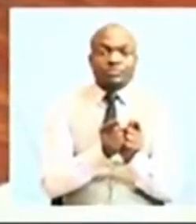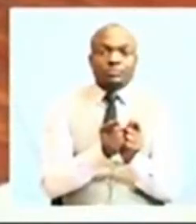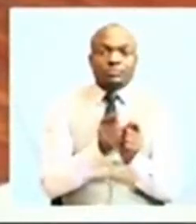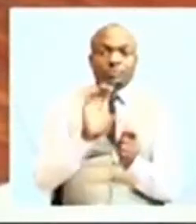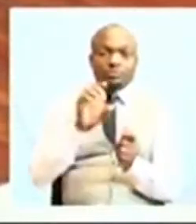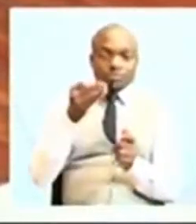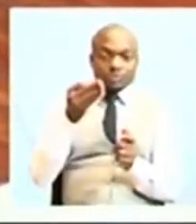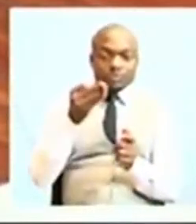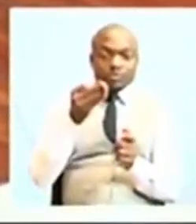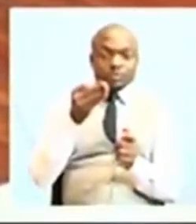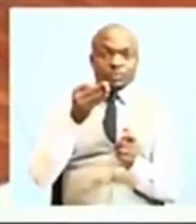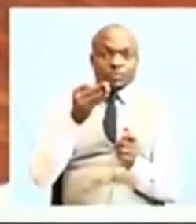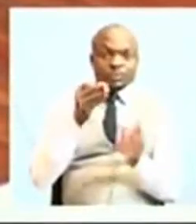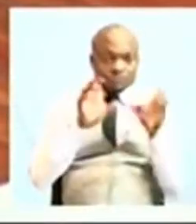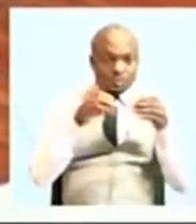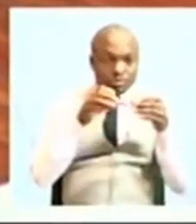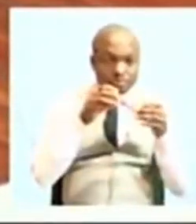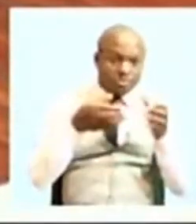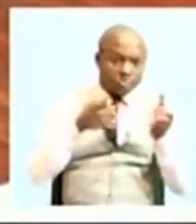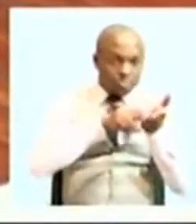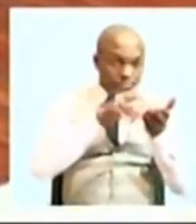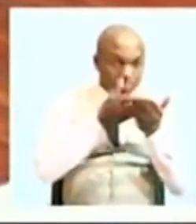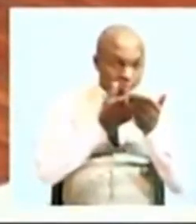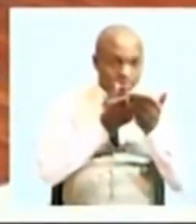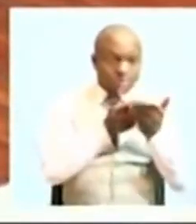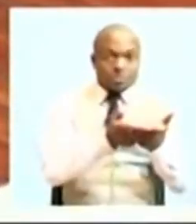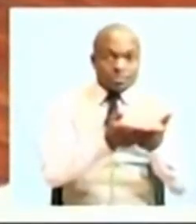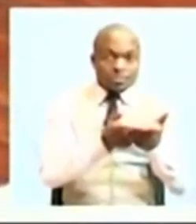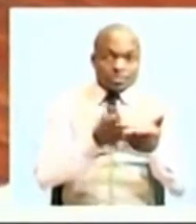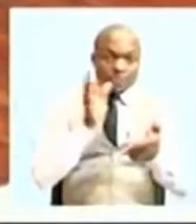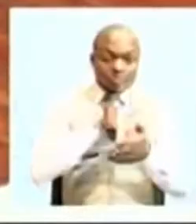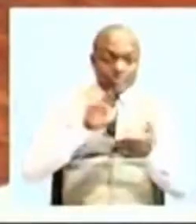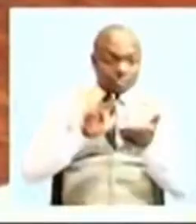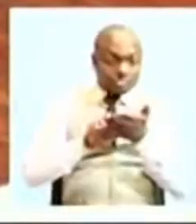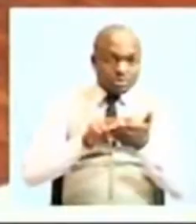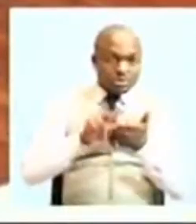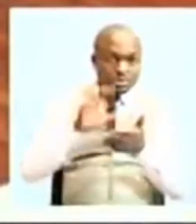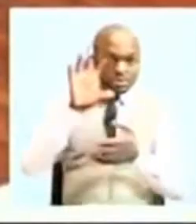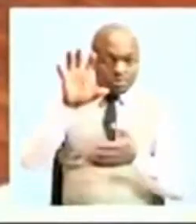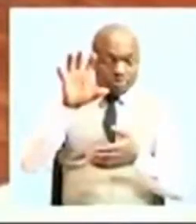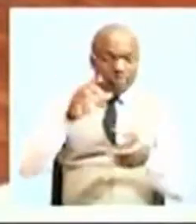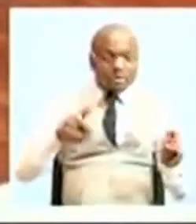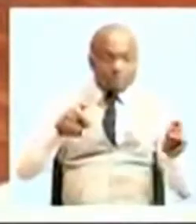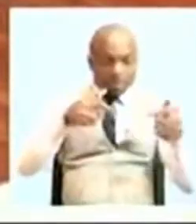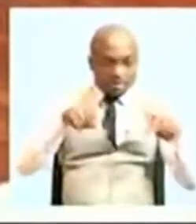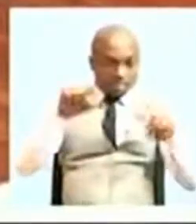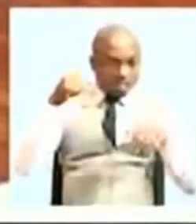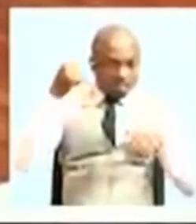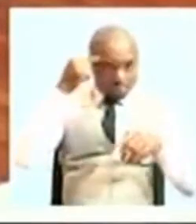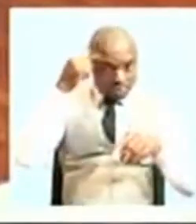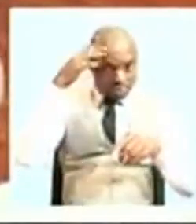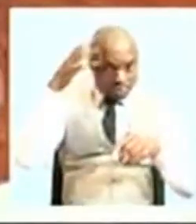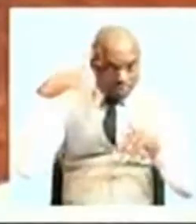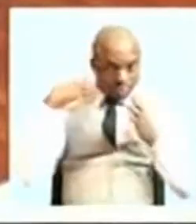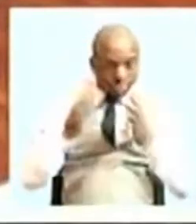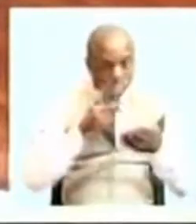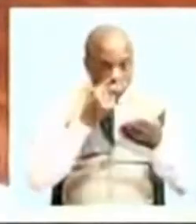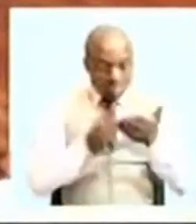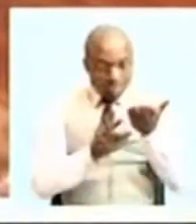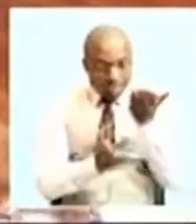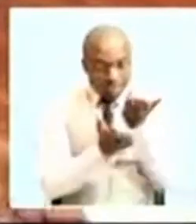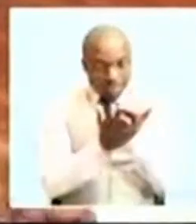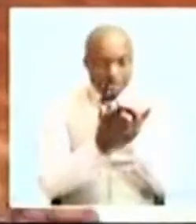reallocation and has been approved by the provincial local government officer. Kindly refer to the table below and Appendix